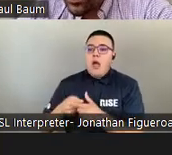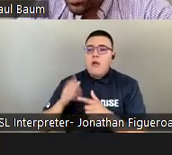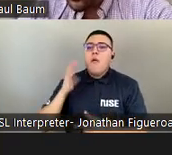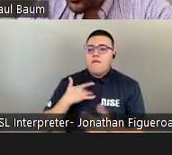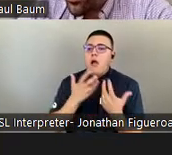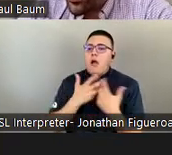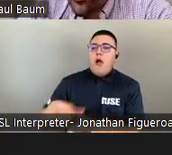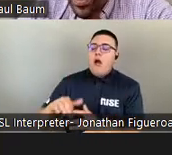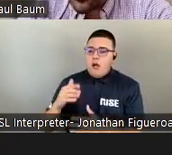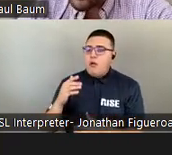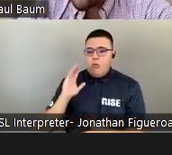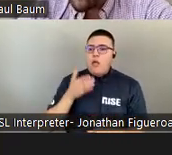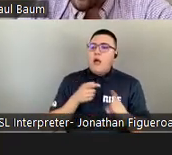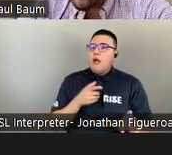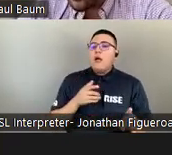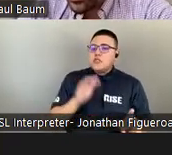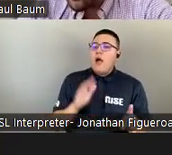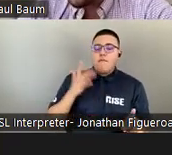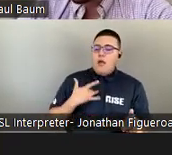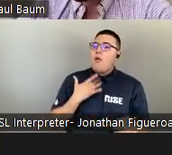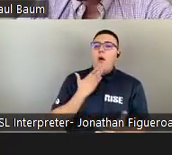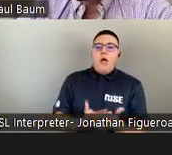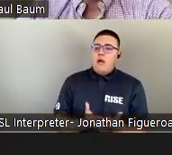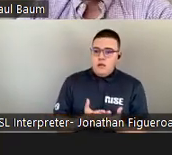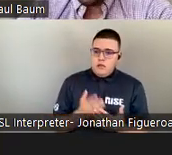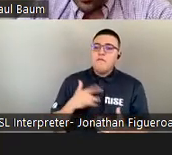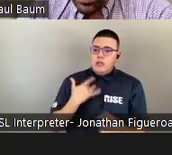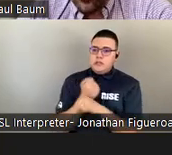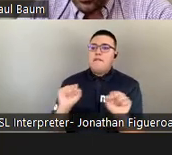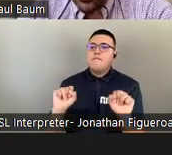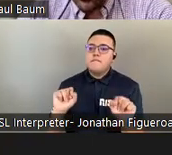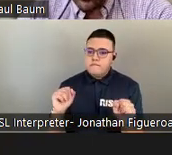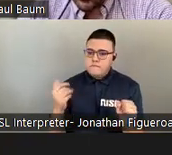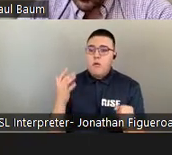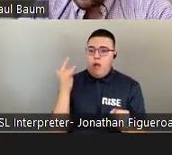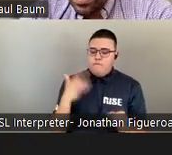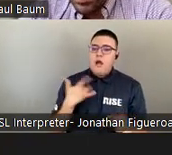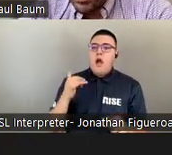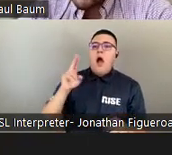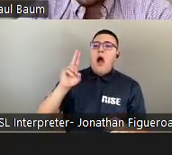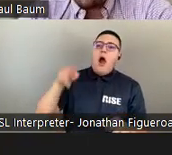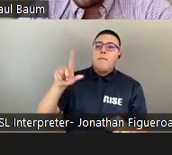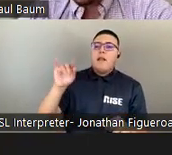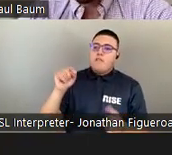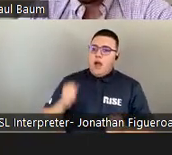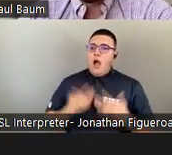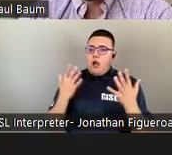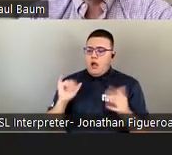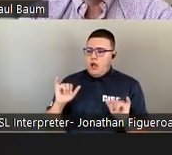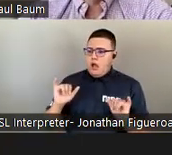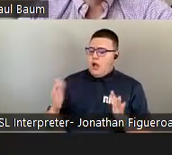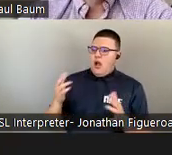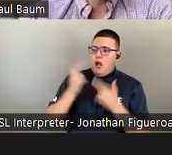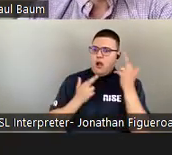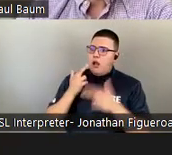to me and other providers that are affirming and really uplifting, and it connects that family bond.